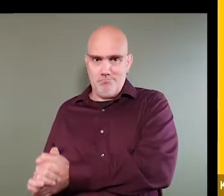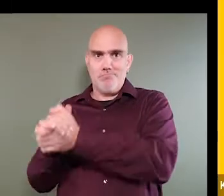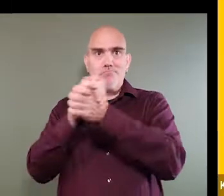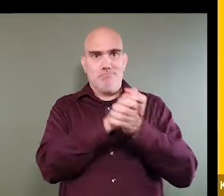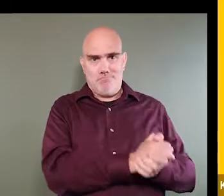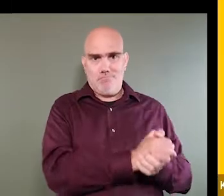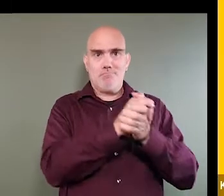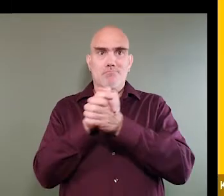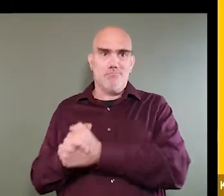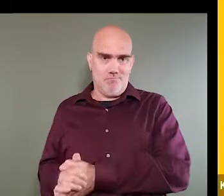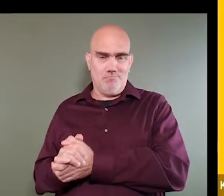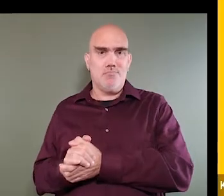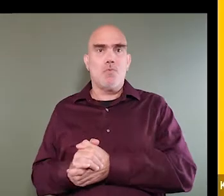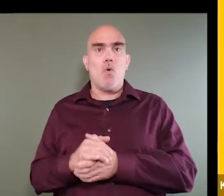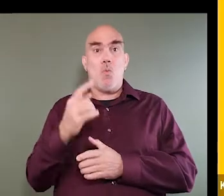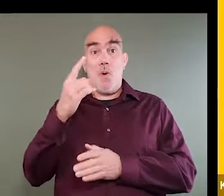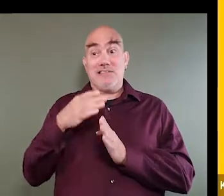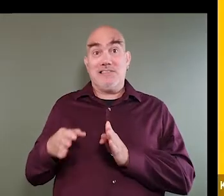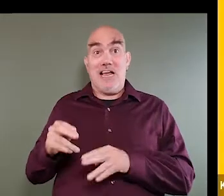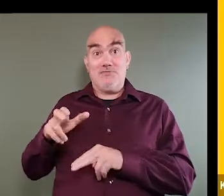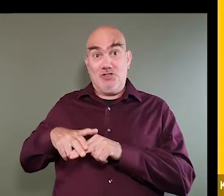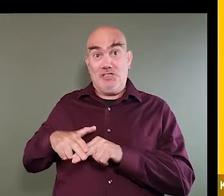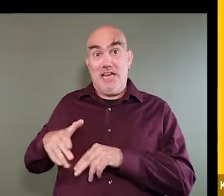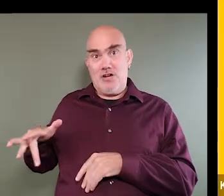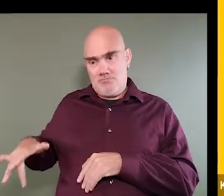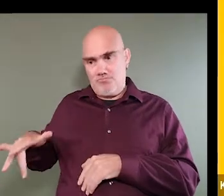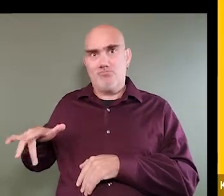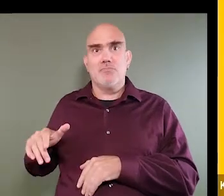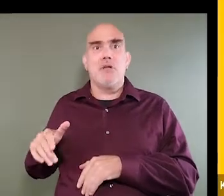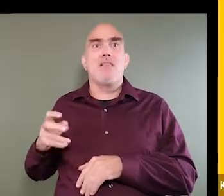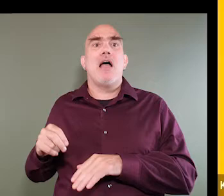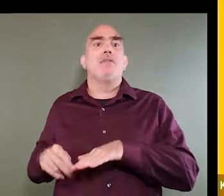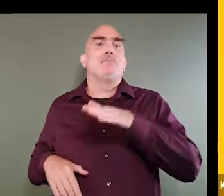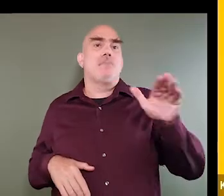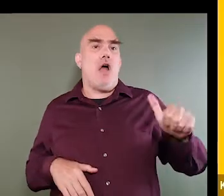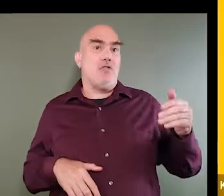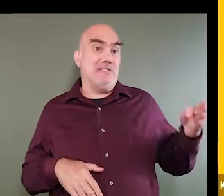to side, hitting one side of her chair, then going over to the other side.